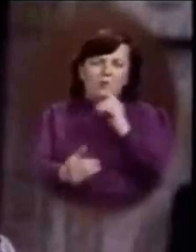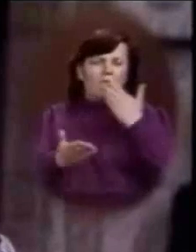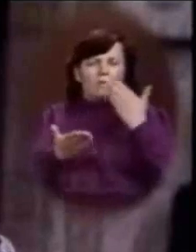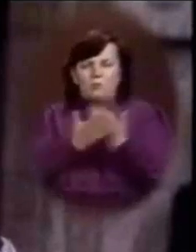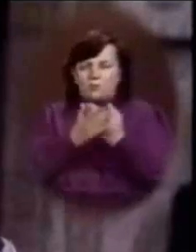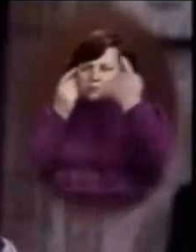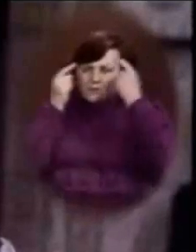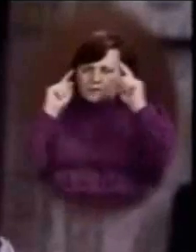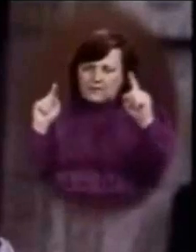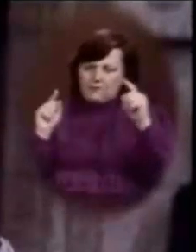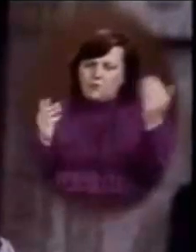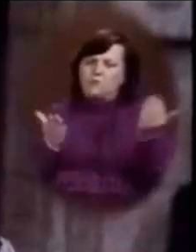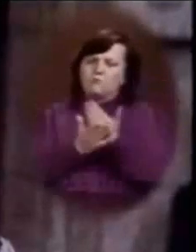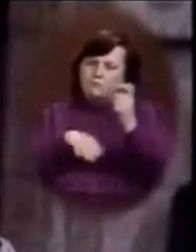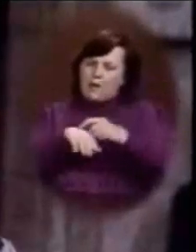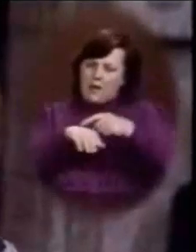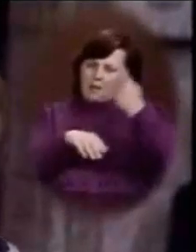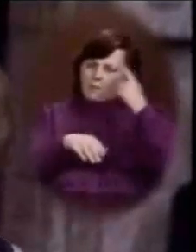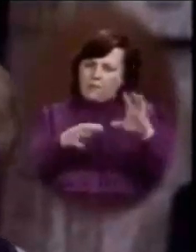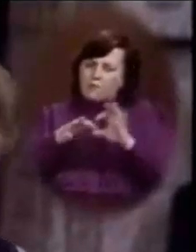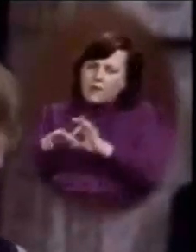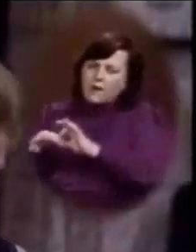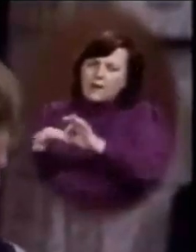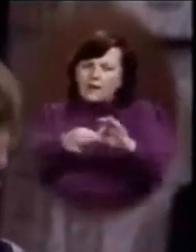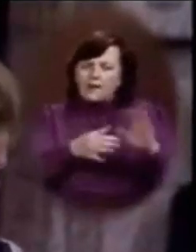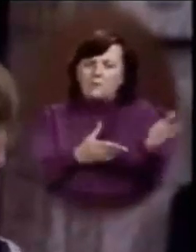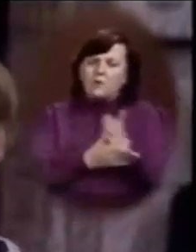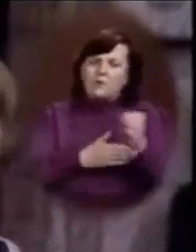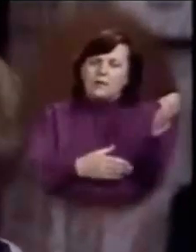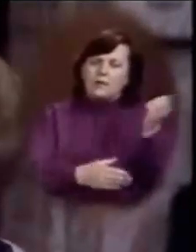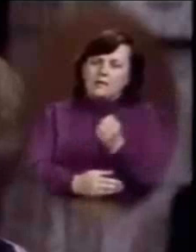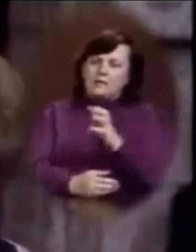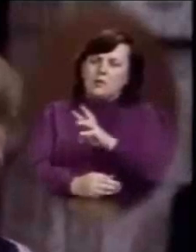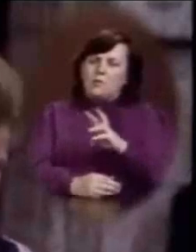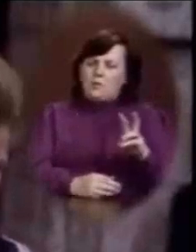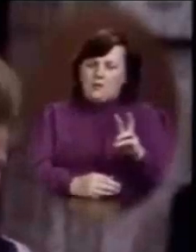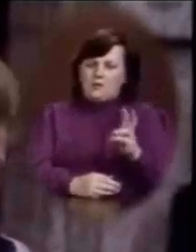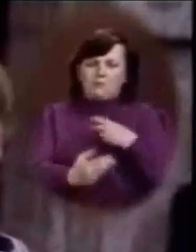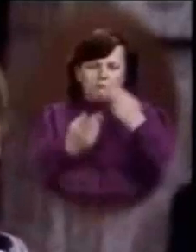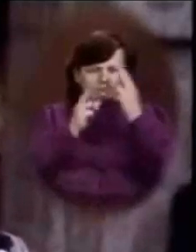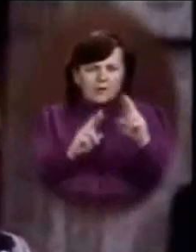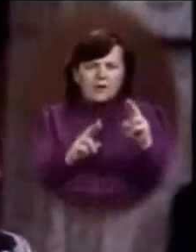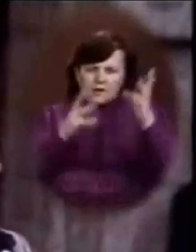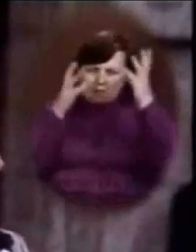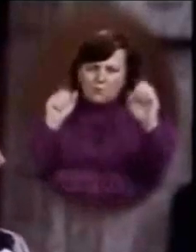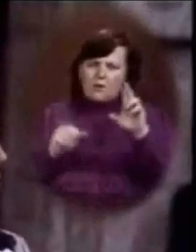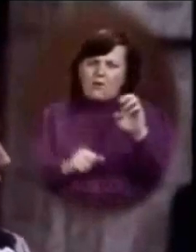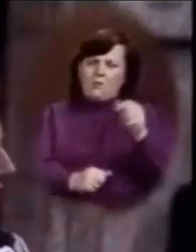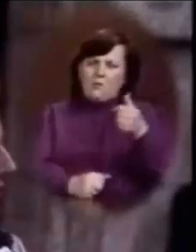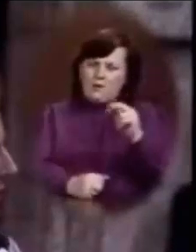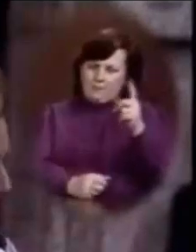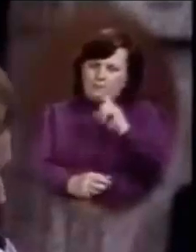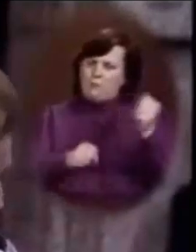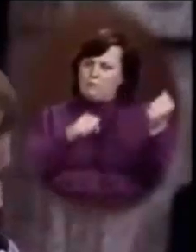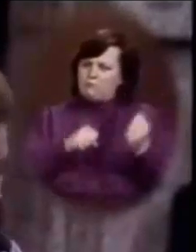in East-West relations has been opened. We owe that to President Reagan because of his firmness, the way he has